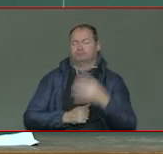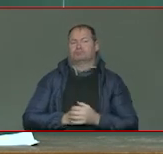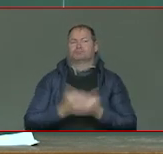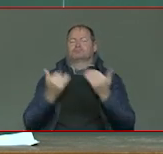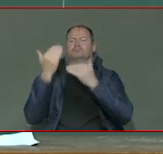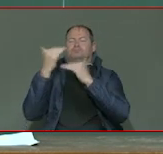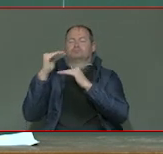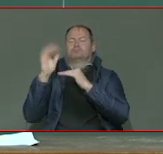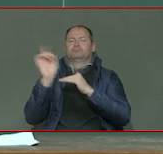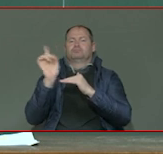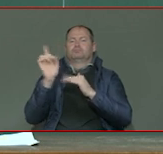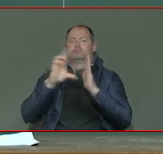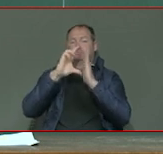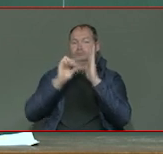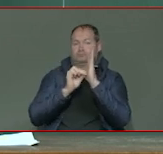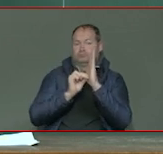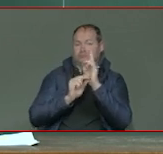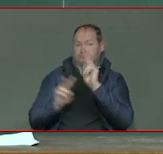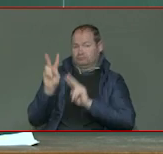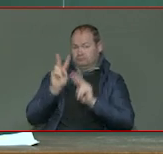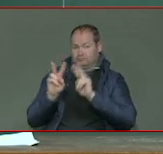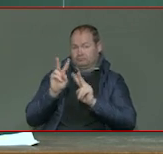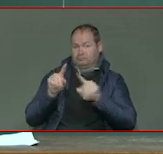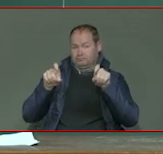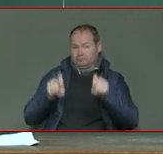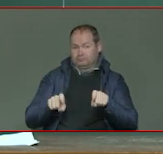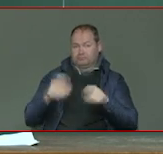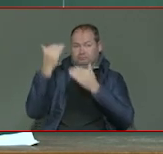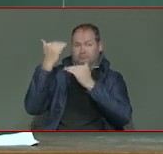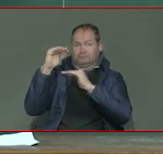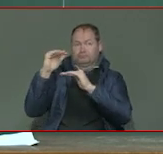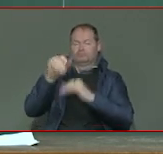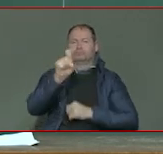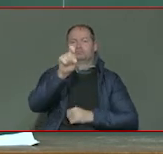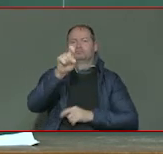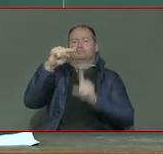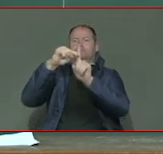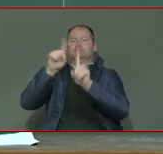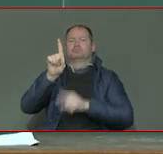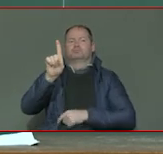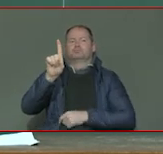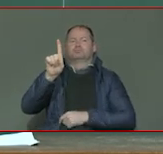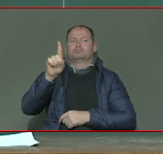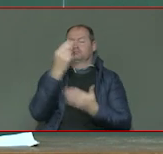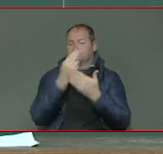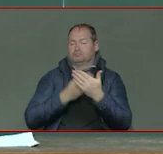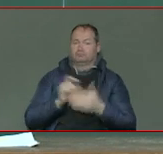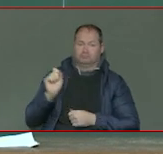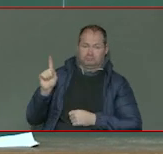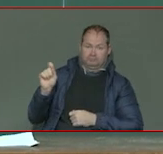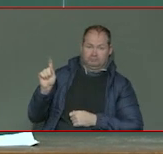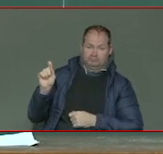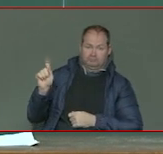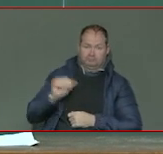look at the notation of a limit. The limit of x plus 1. Now x plus 1 is this graph here, correct? And x